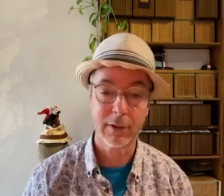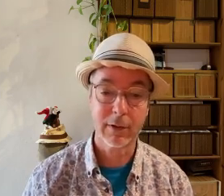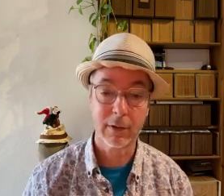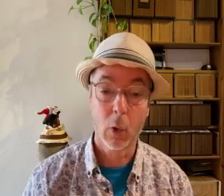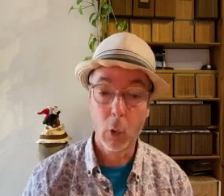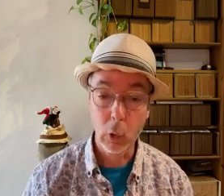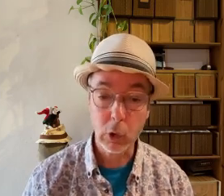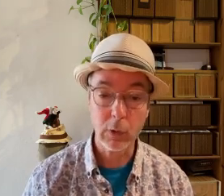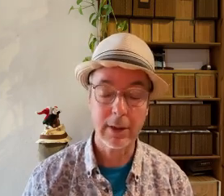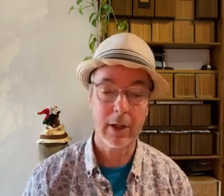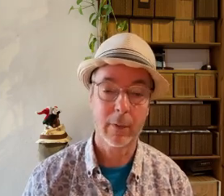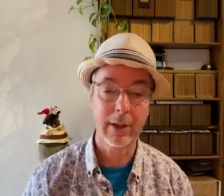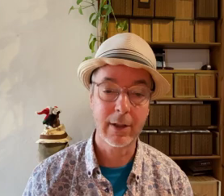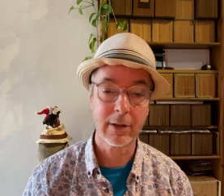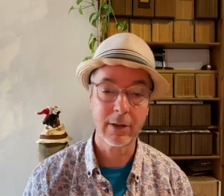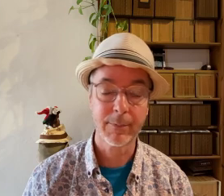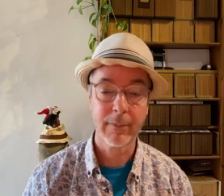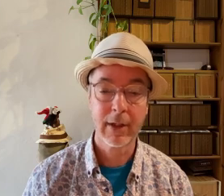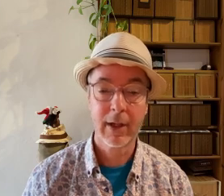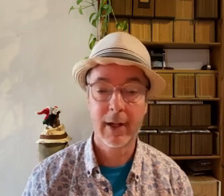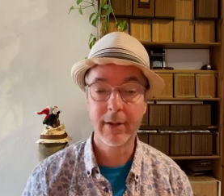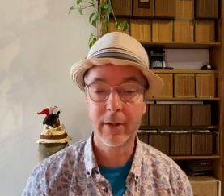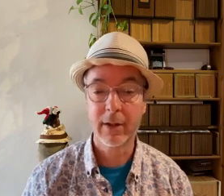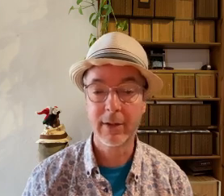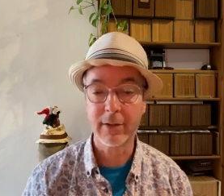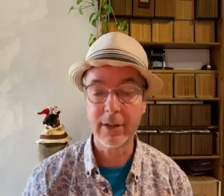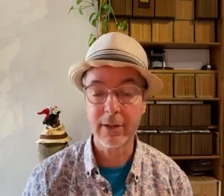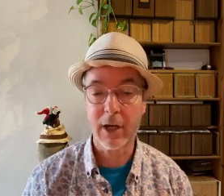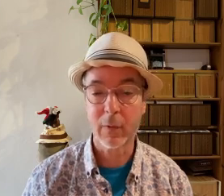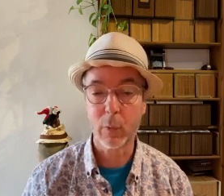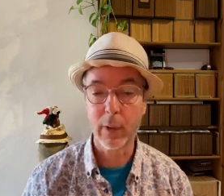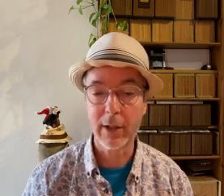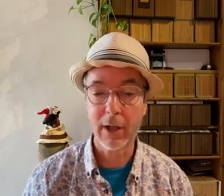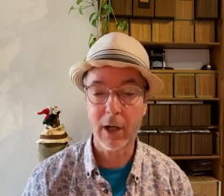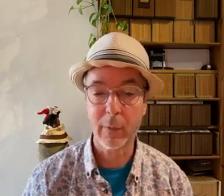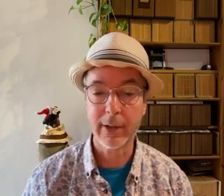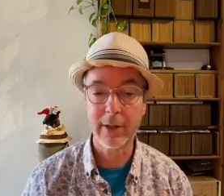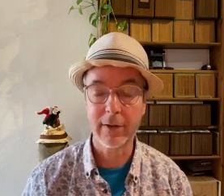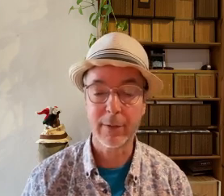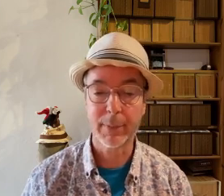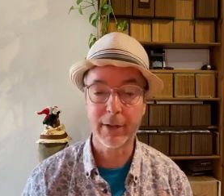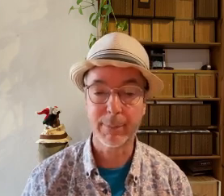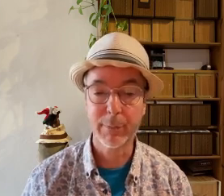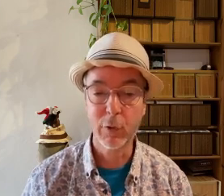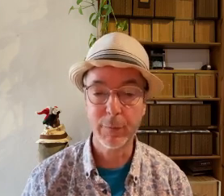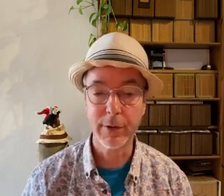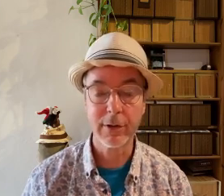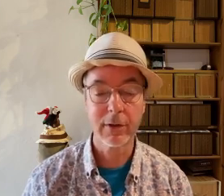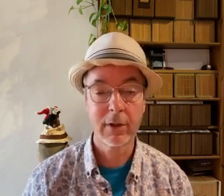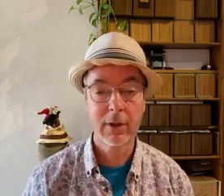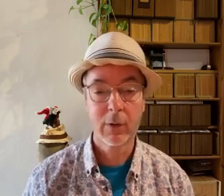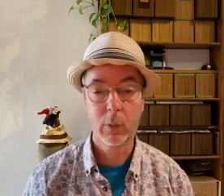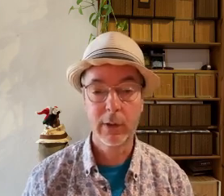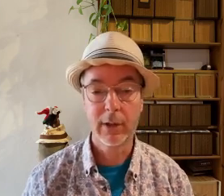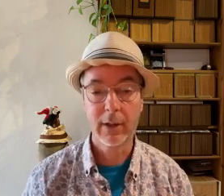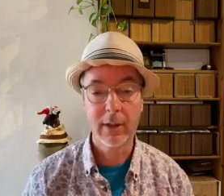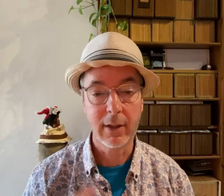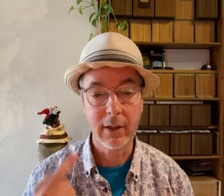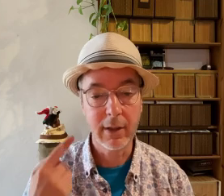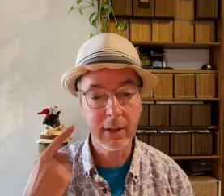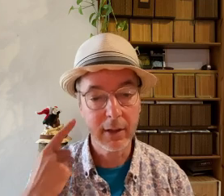happens also in our ears, and this is our way how we interpret movements.